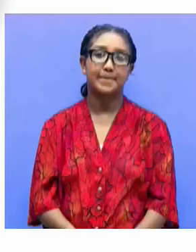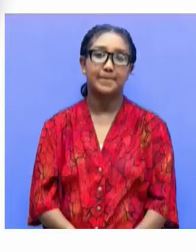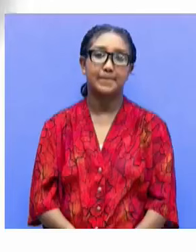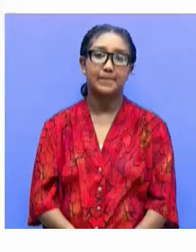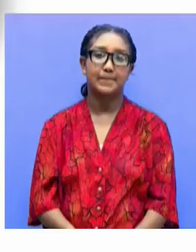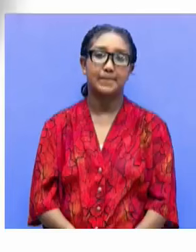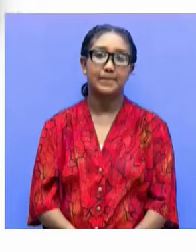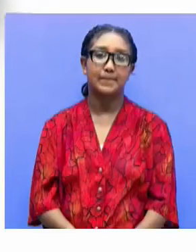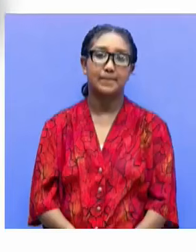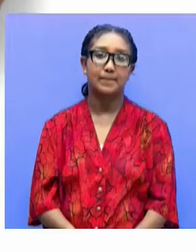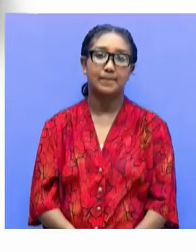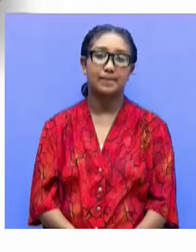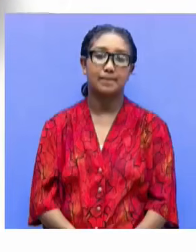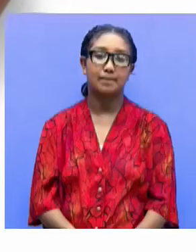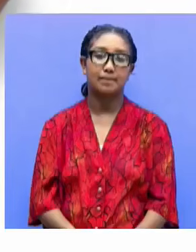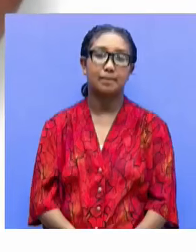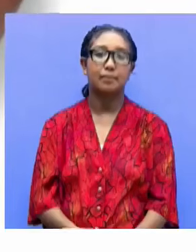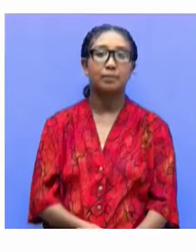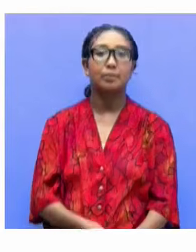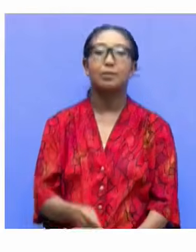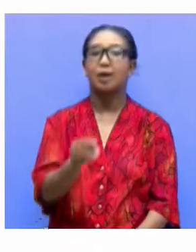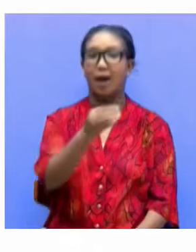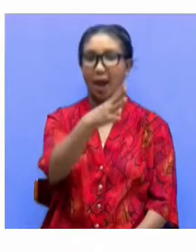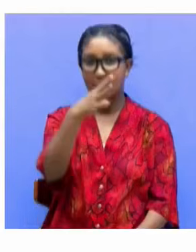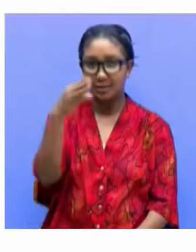okay, and